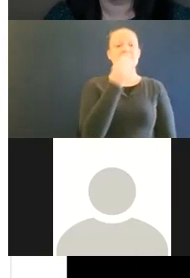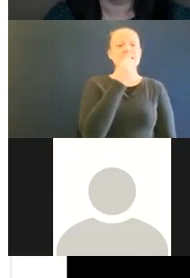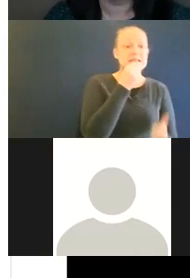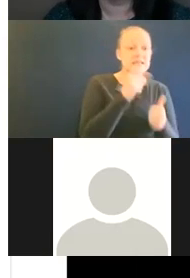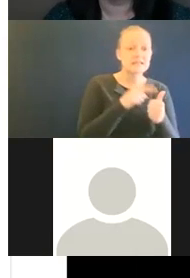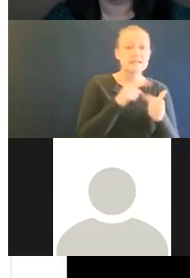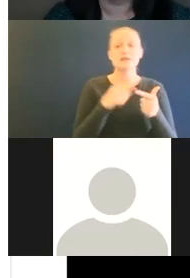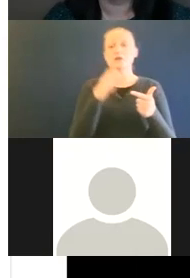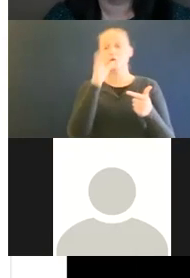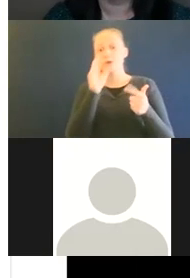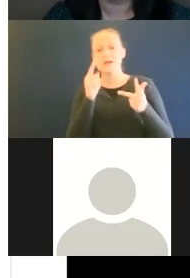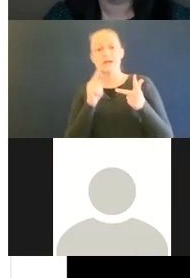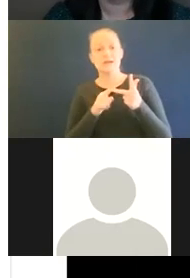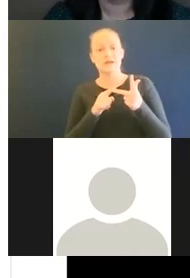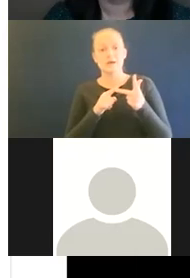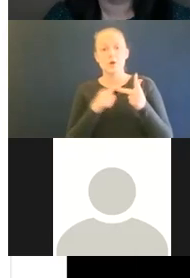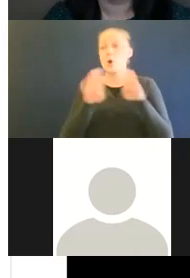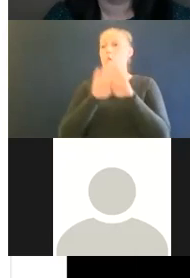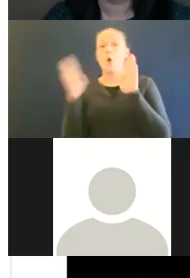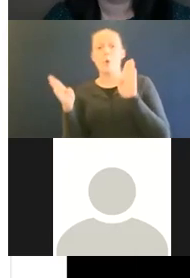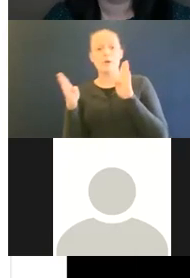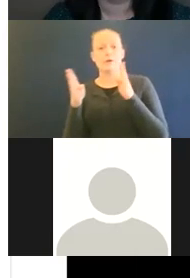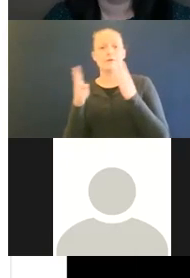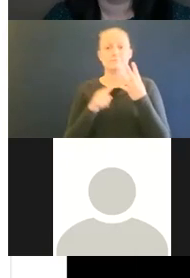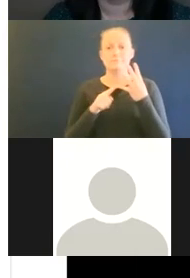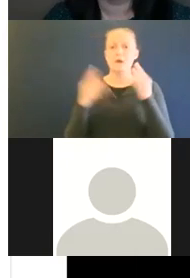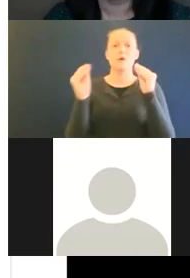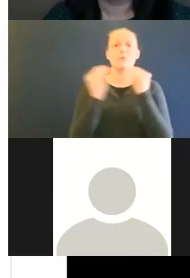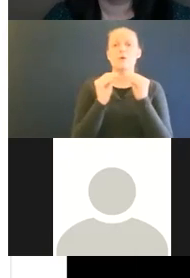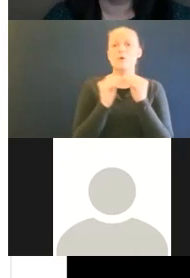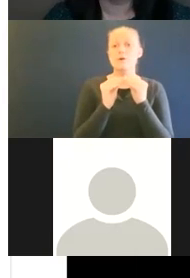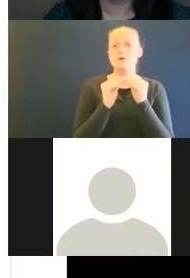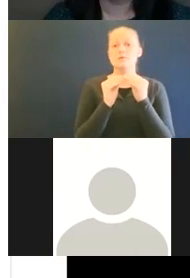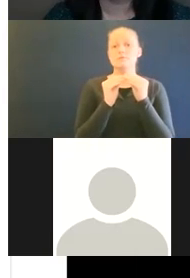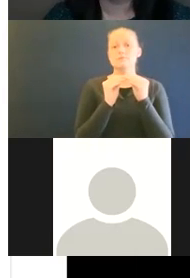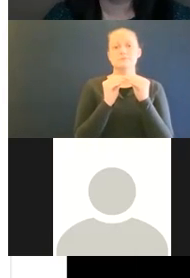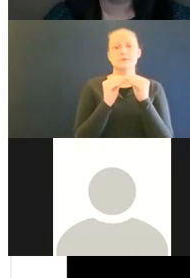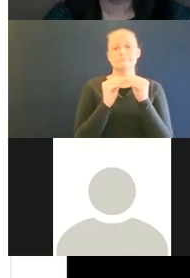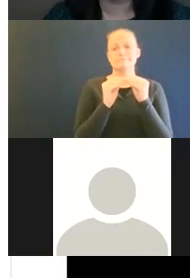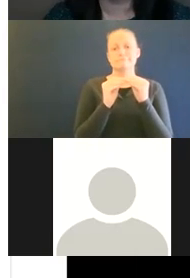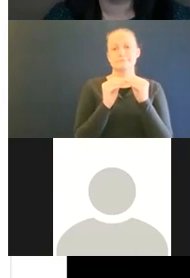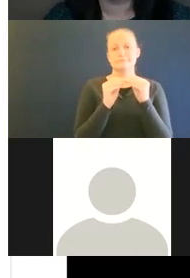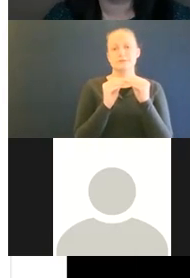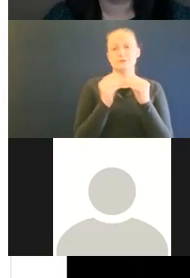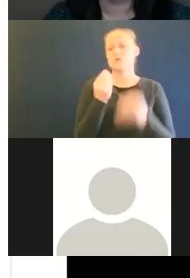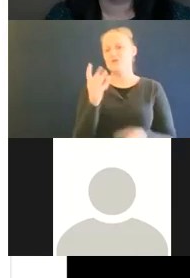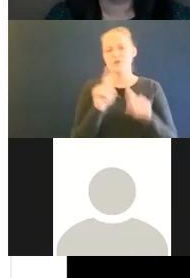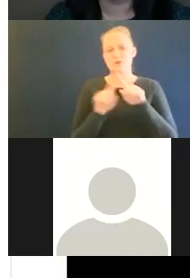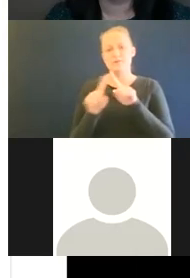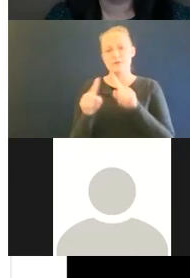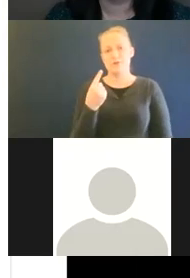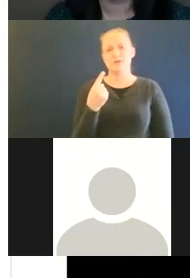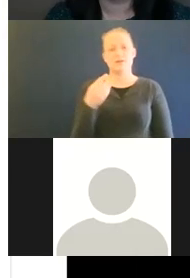and turn and open and more, so on and so forth. So that would be the focus